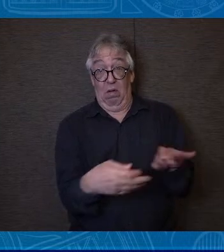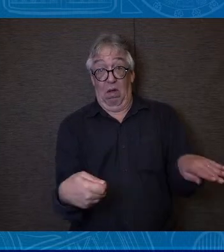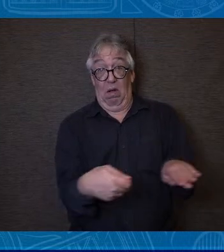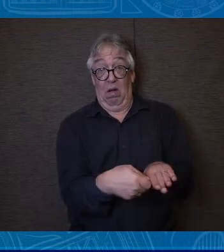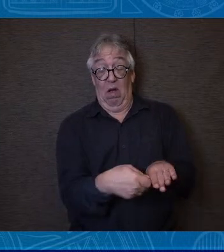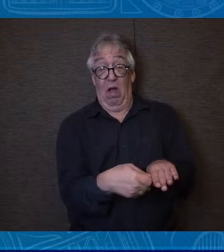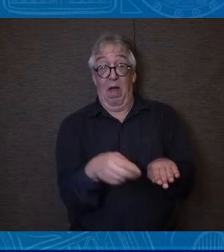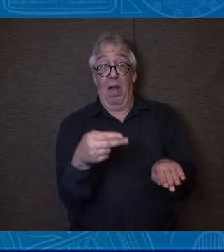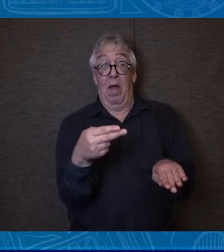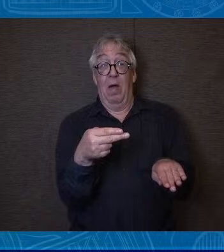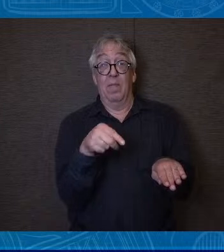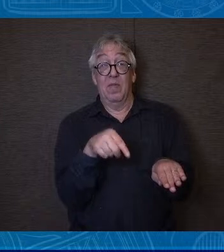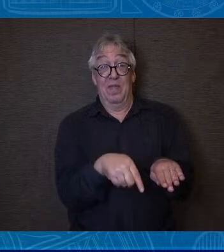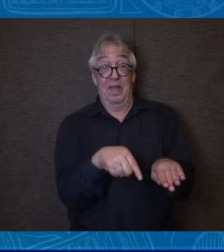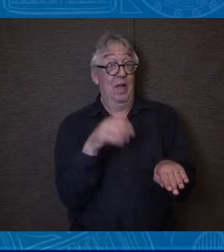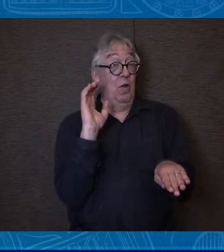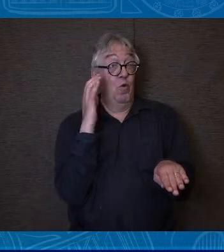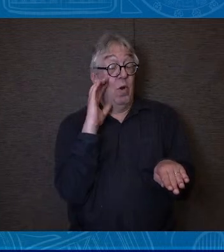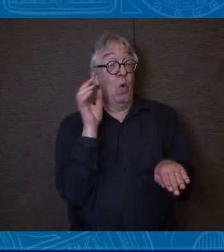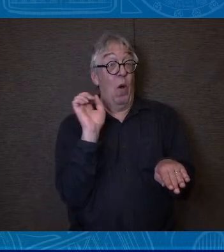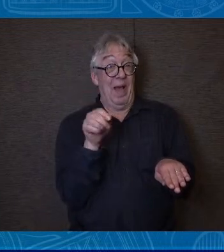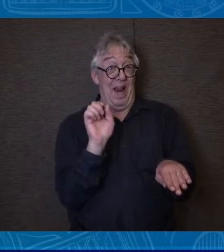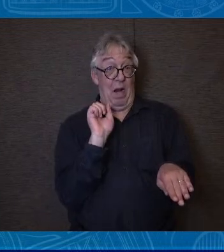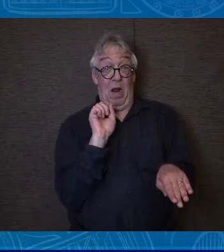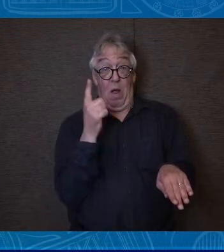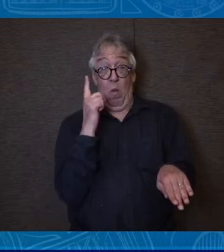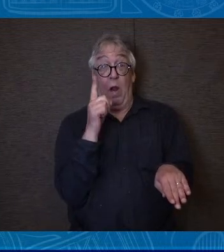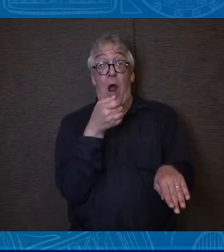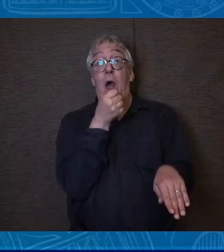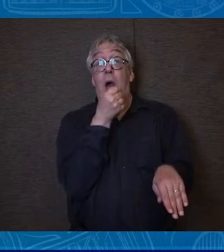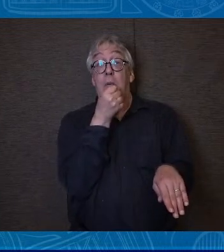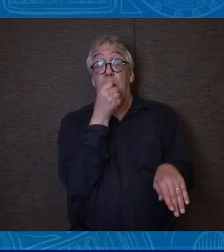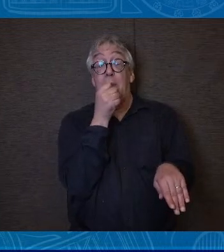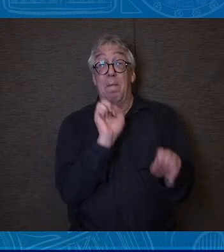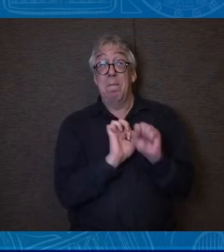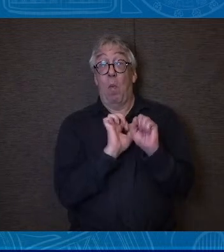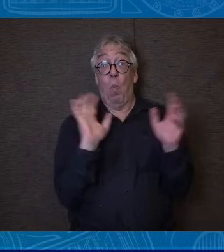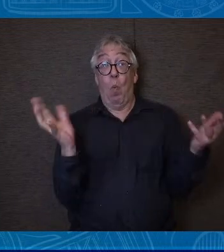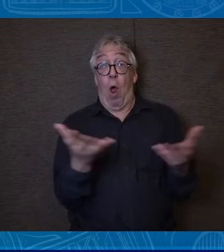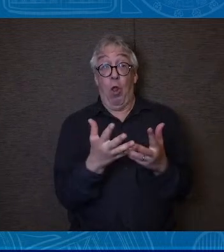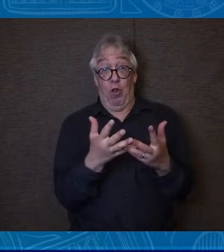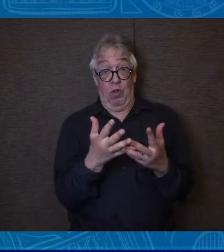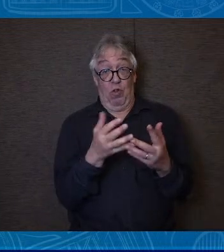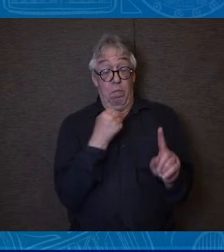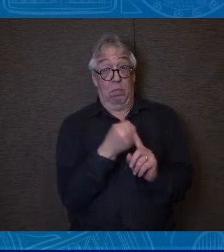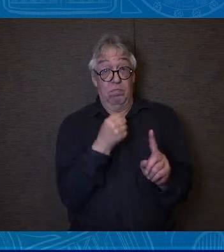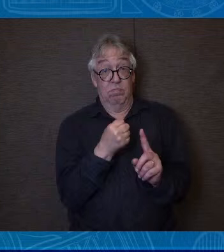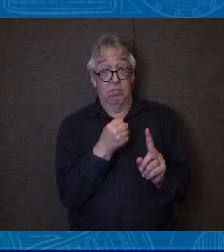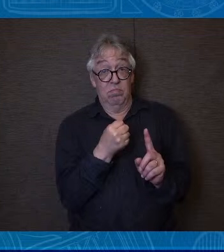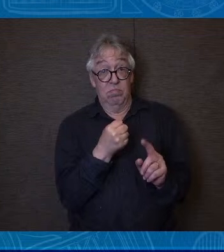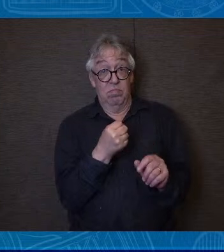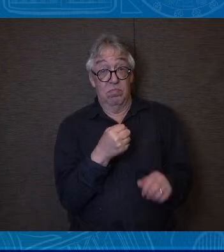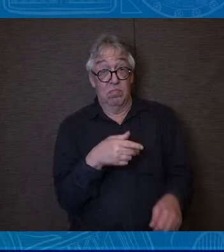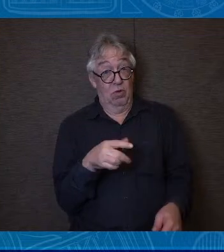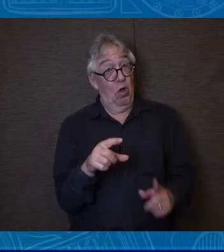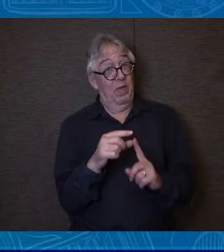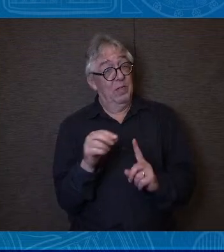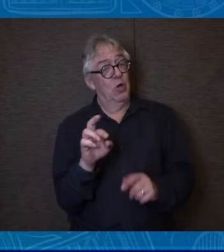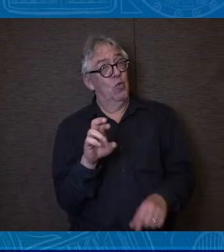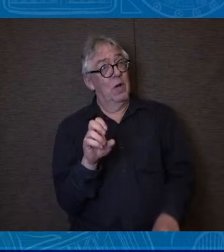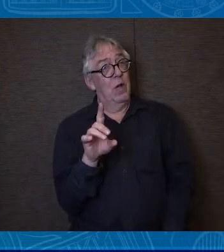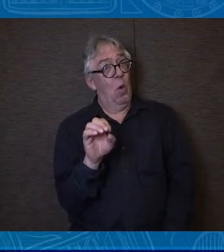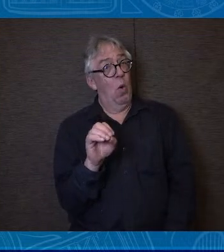can transmit all over the world at a very instant. And using this as well with the